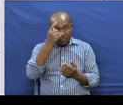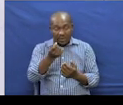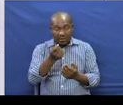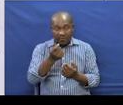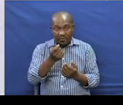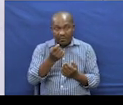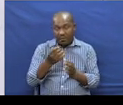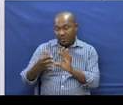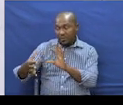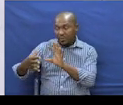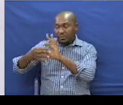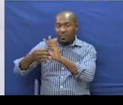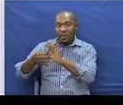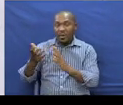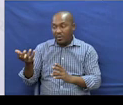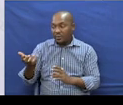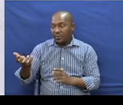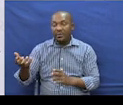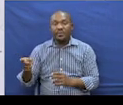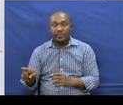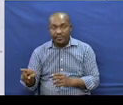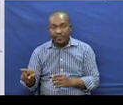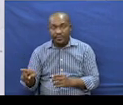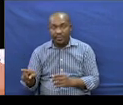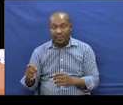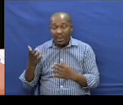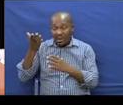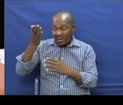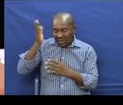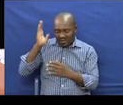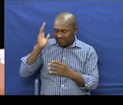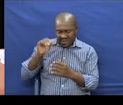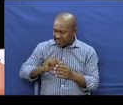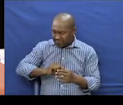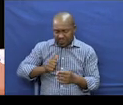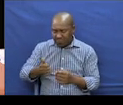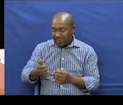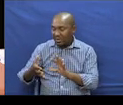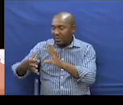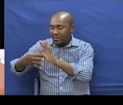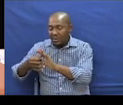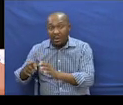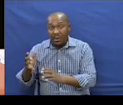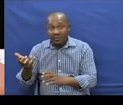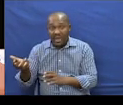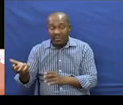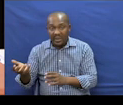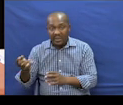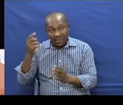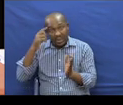where citizens are not involved in making decisions over various activities, it means that democracy does